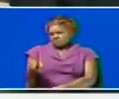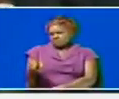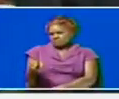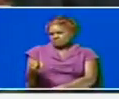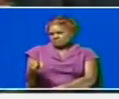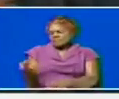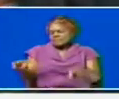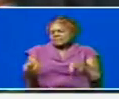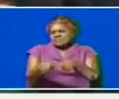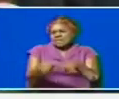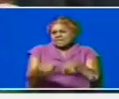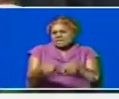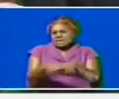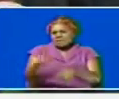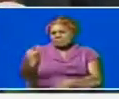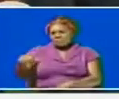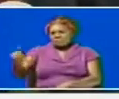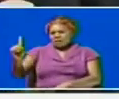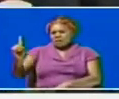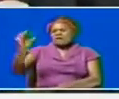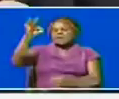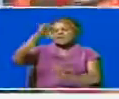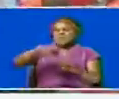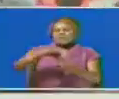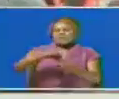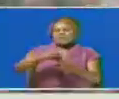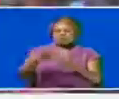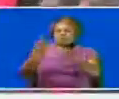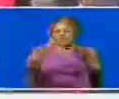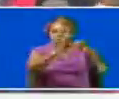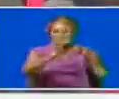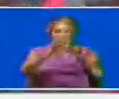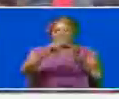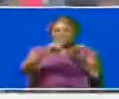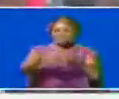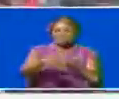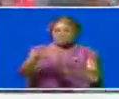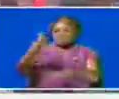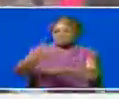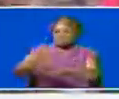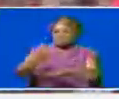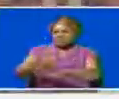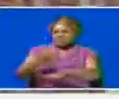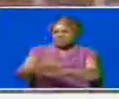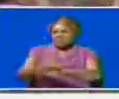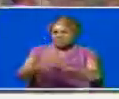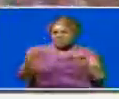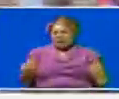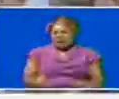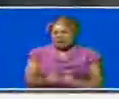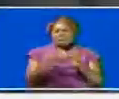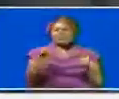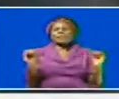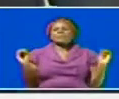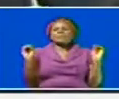be tantamount to endorsing an election, which the coalition insists was a sham and never ought to have been held.